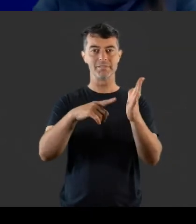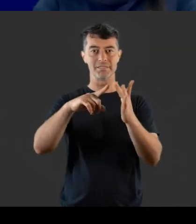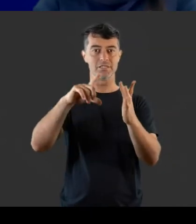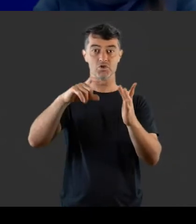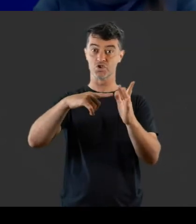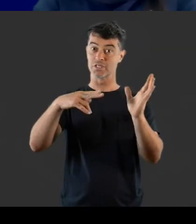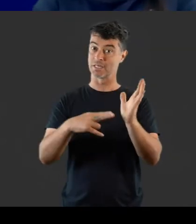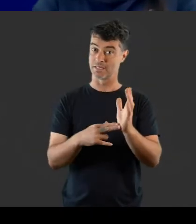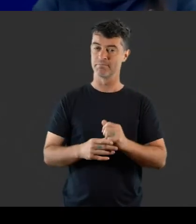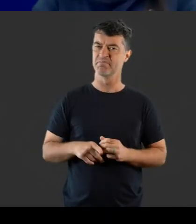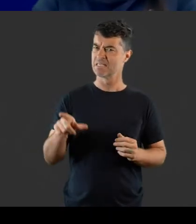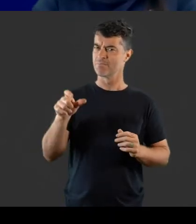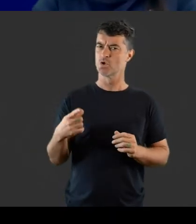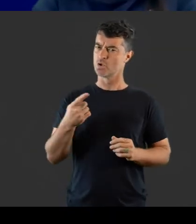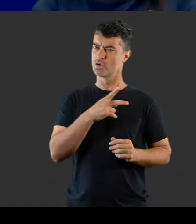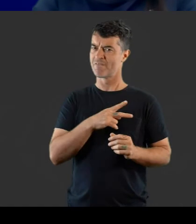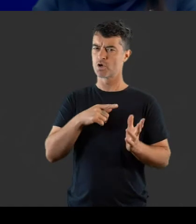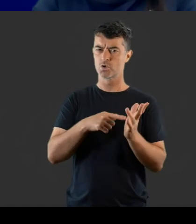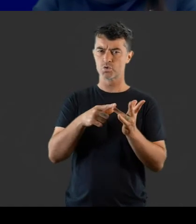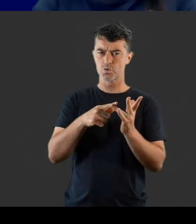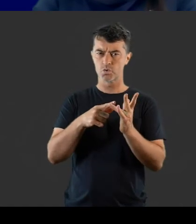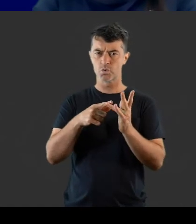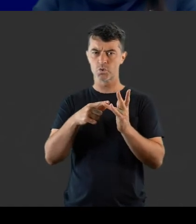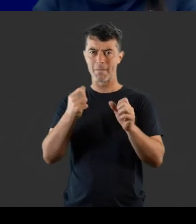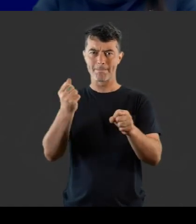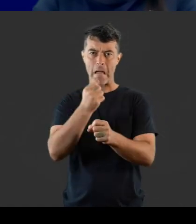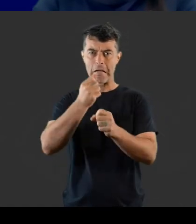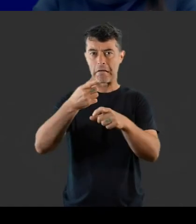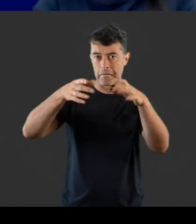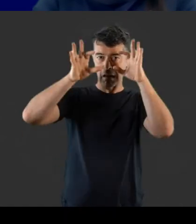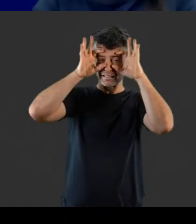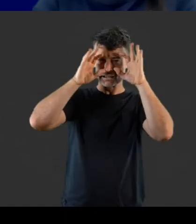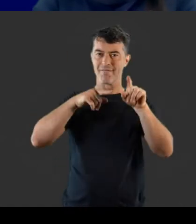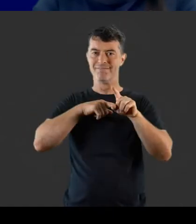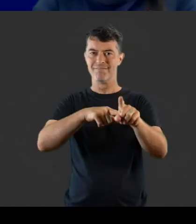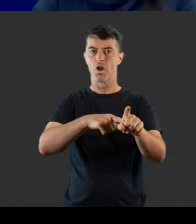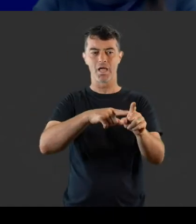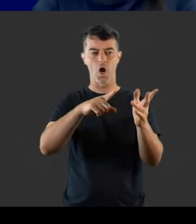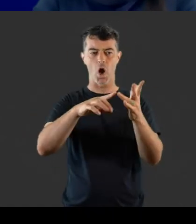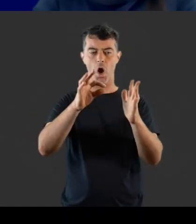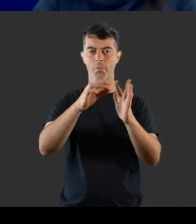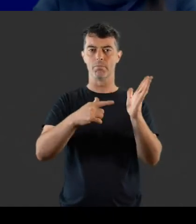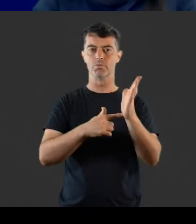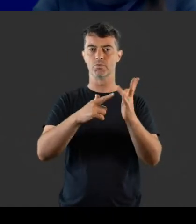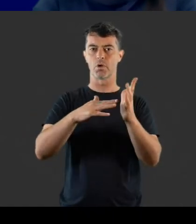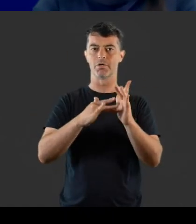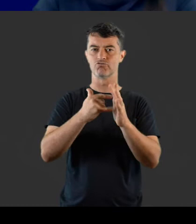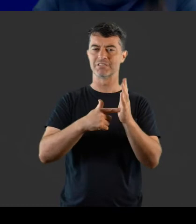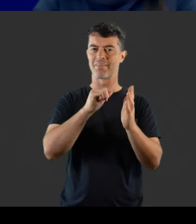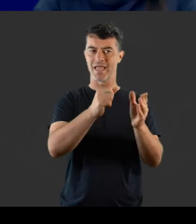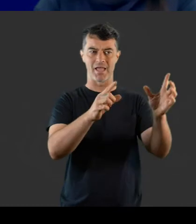Optician. An optician is a professional who assembles glasses in accordance with the optometrist's prescription.